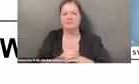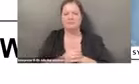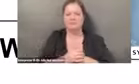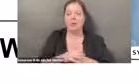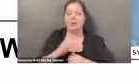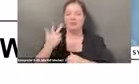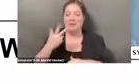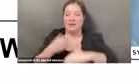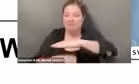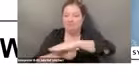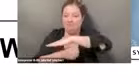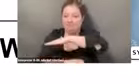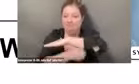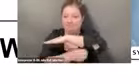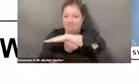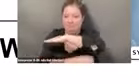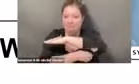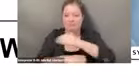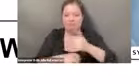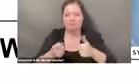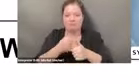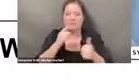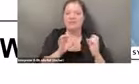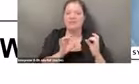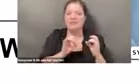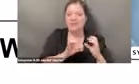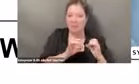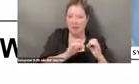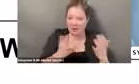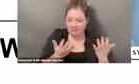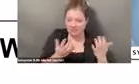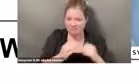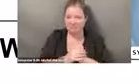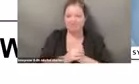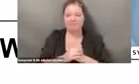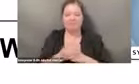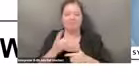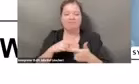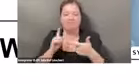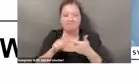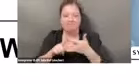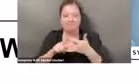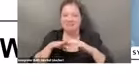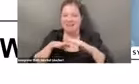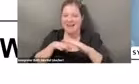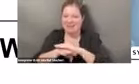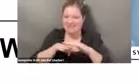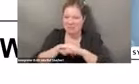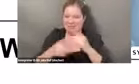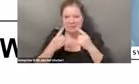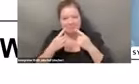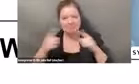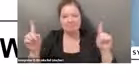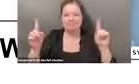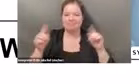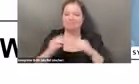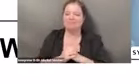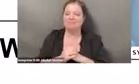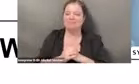pillar we are dealing in this project with. It has the accessibility statement and the monitoring